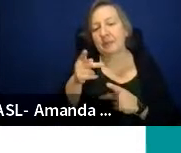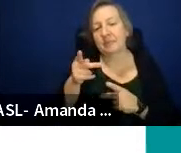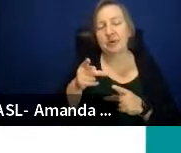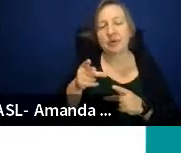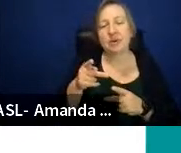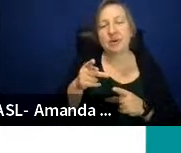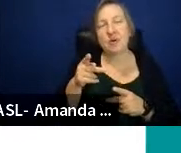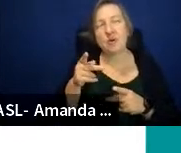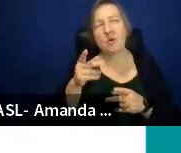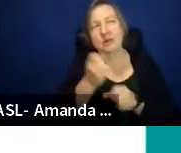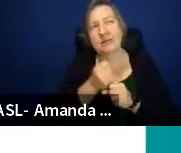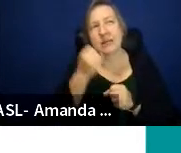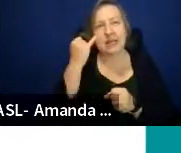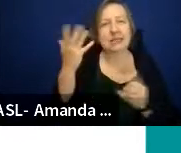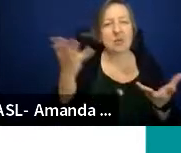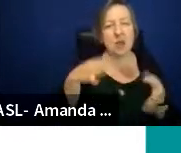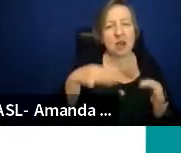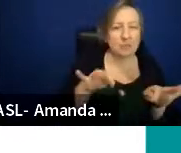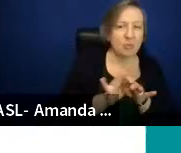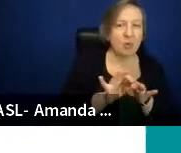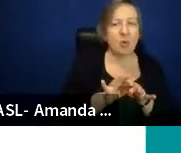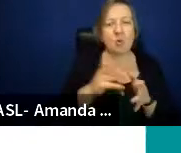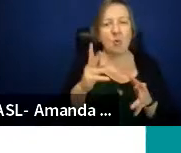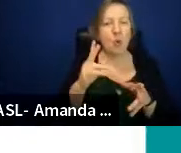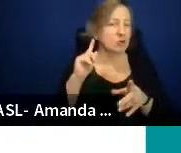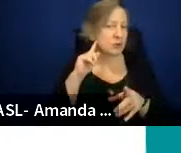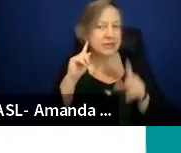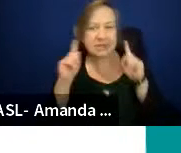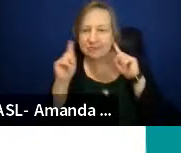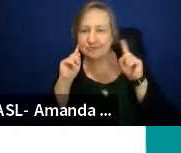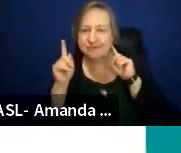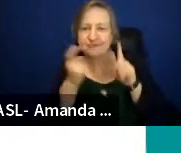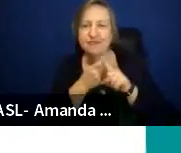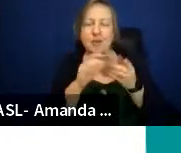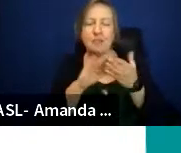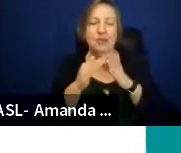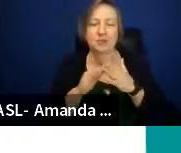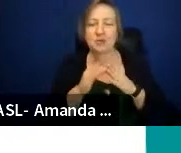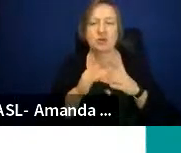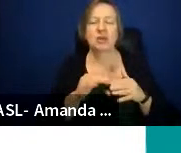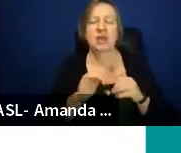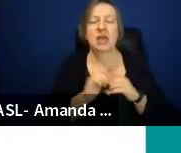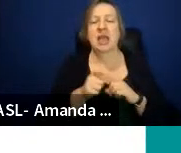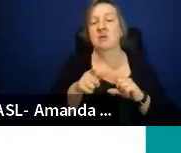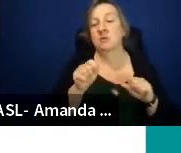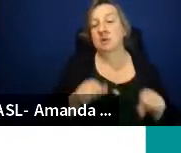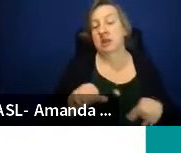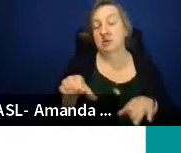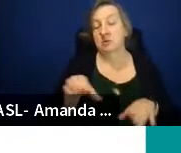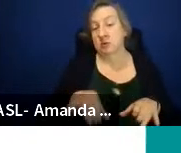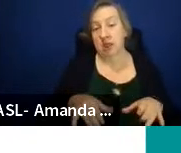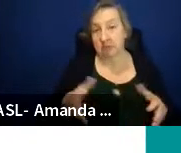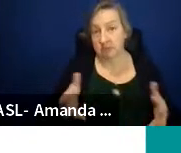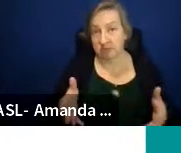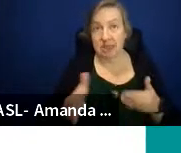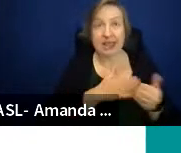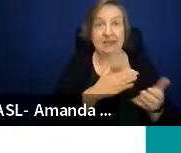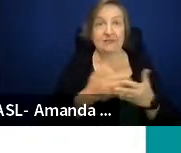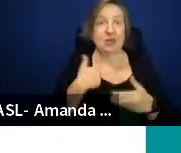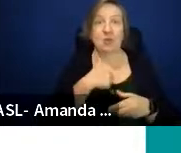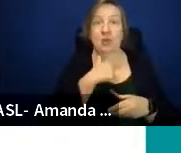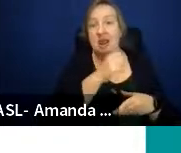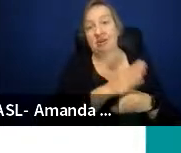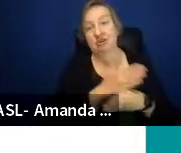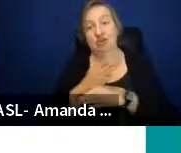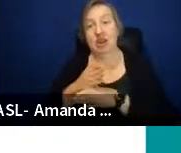a pulse on what's important, what you're hearing in the community. So there are ways that you can do that, even though we aren't sharing